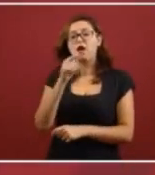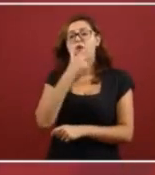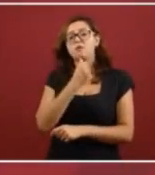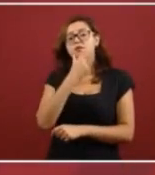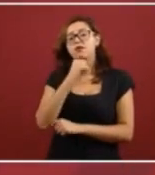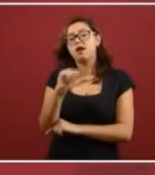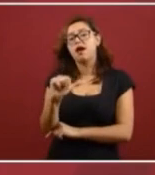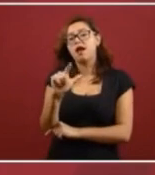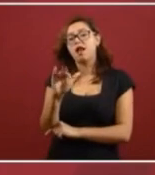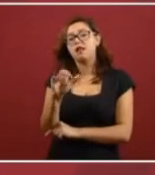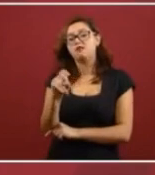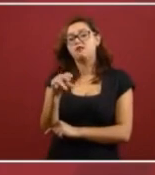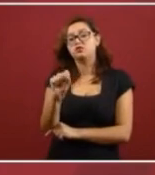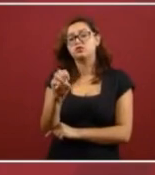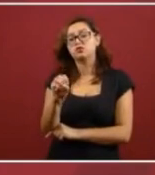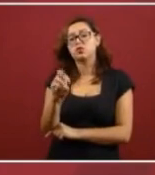I